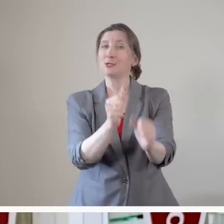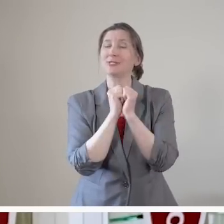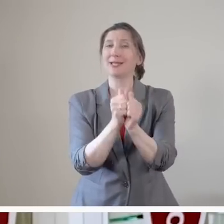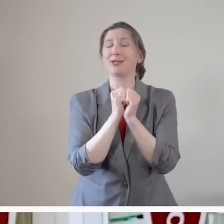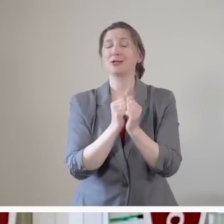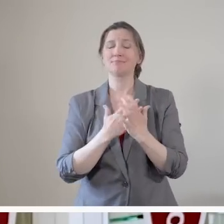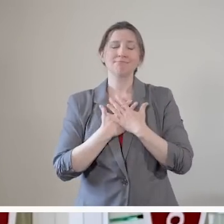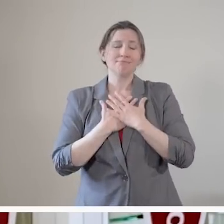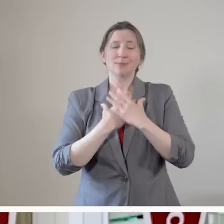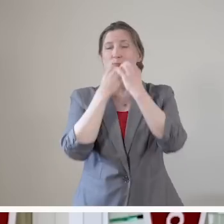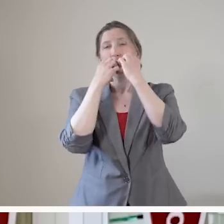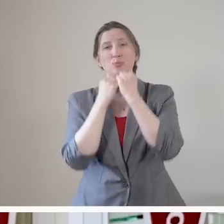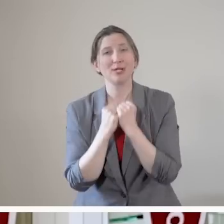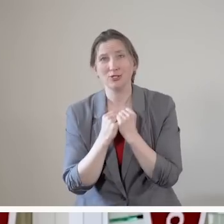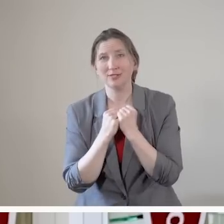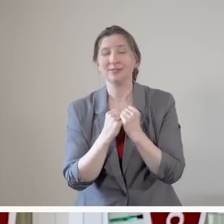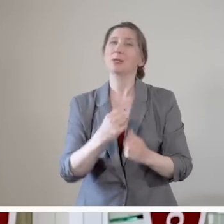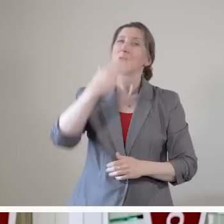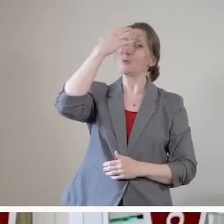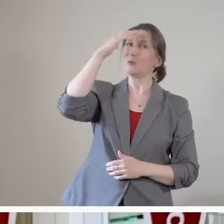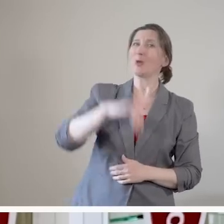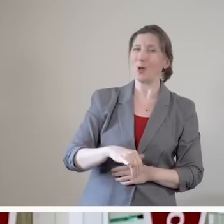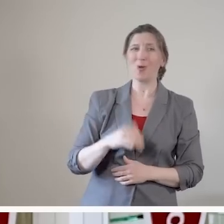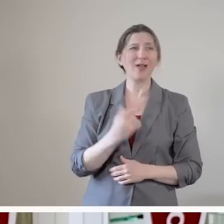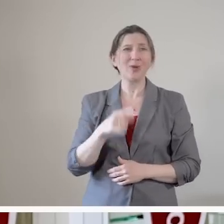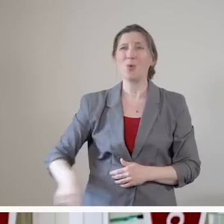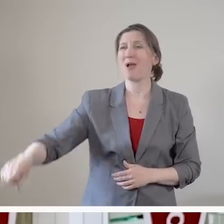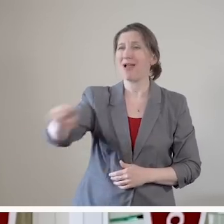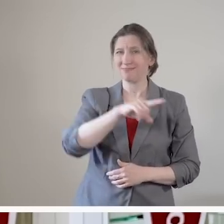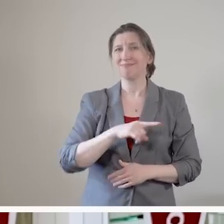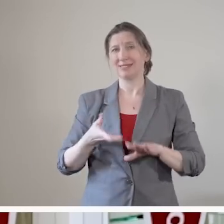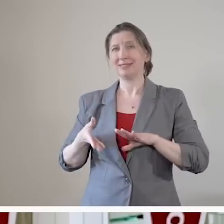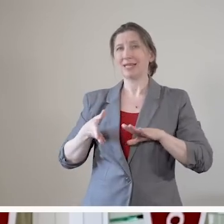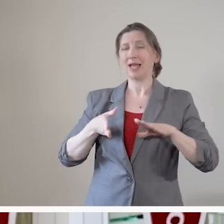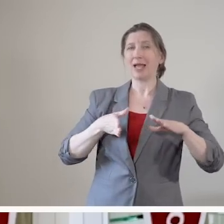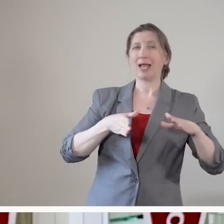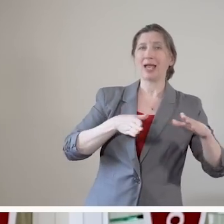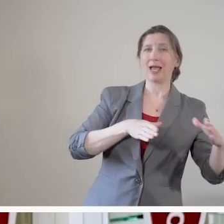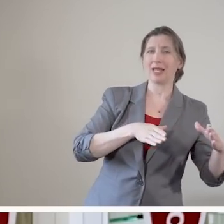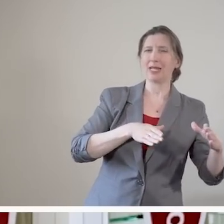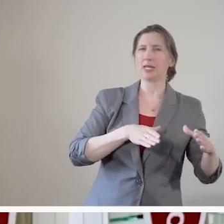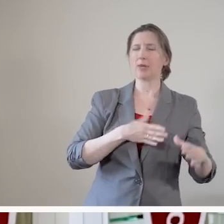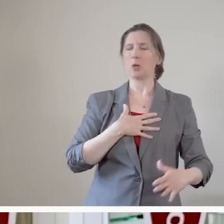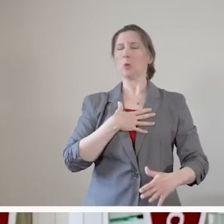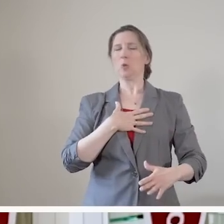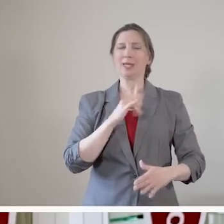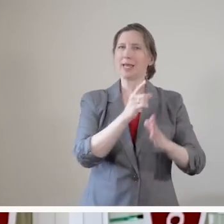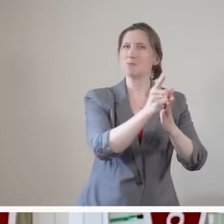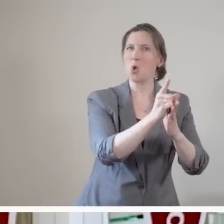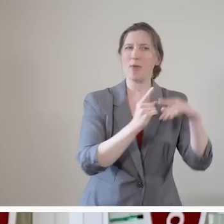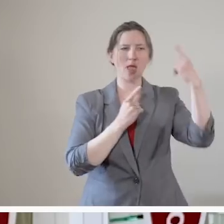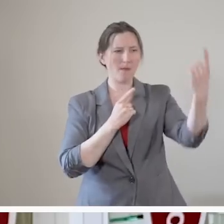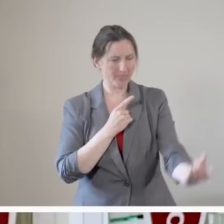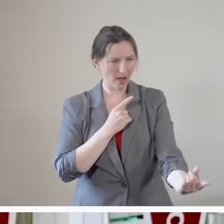precious for both of us. All of us know that we're dying, but suddenly Jane and I really knew and